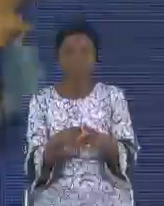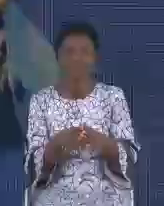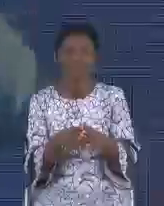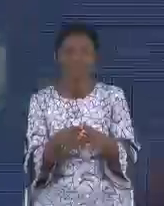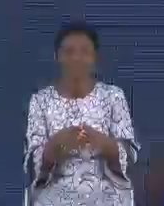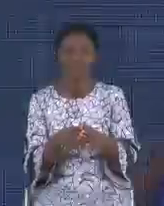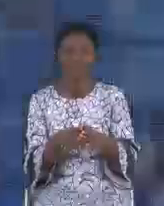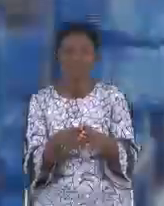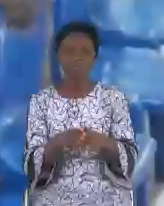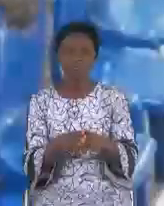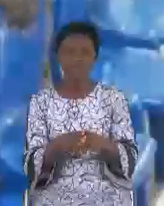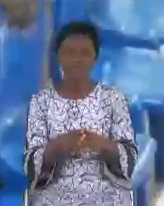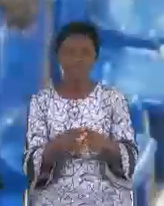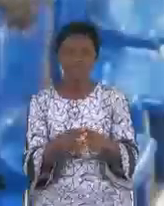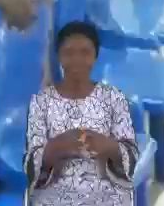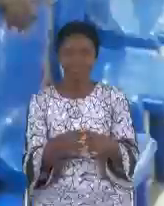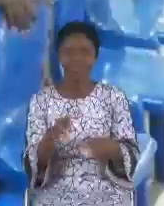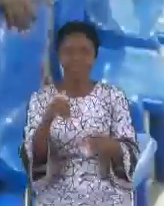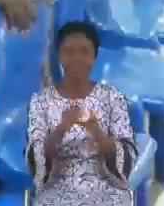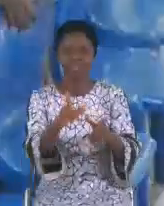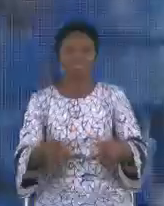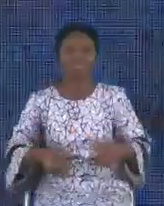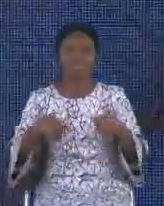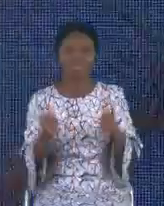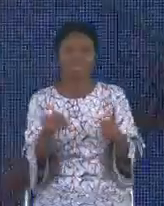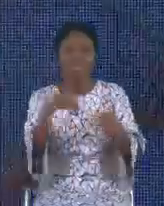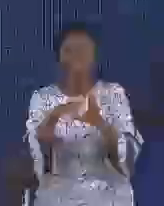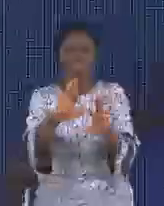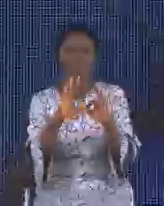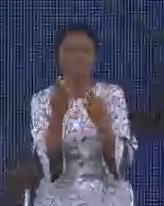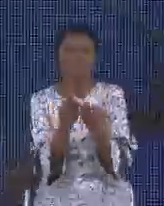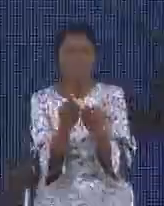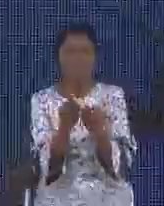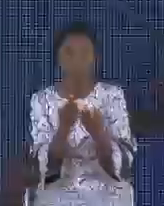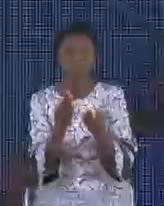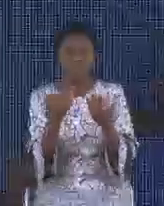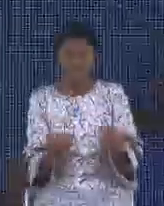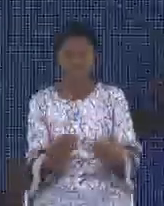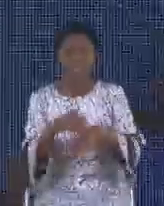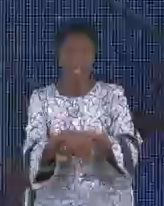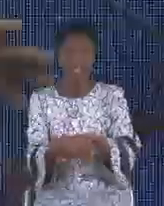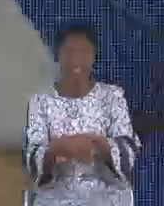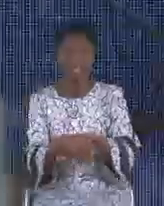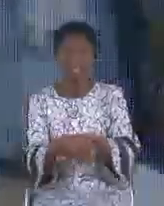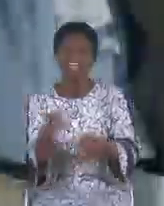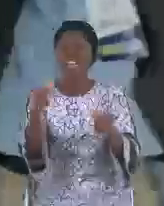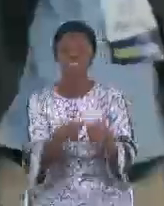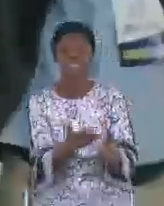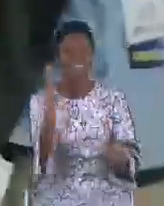has built in your life, in your family, tonight, everything will crumble